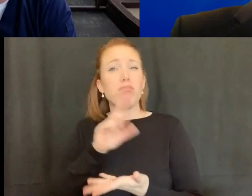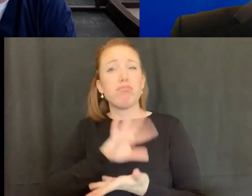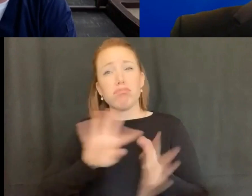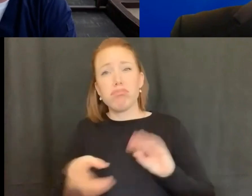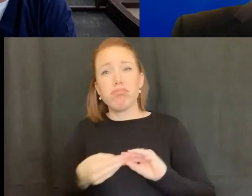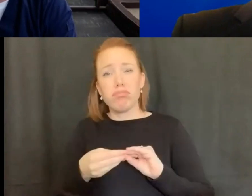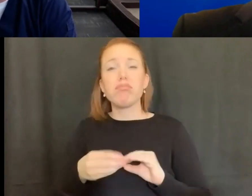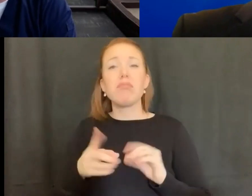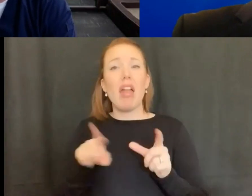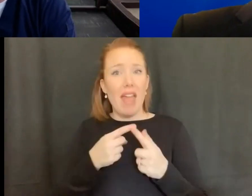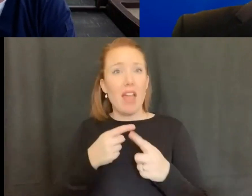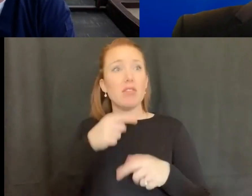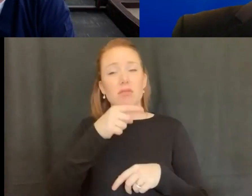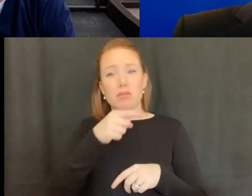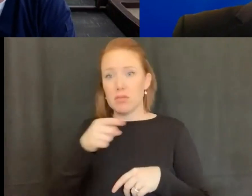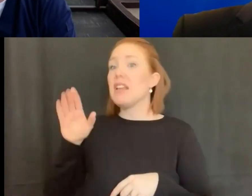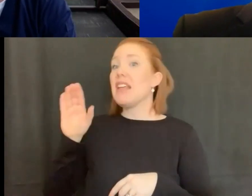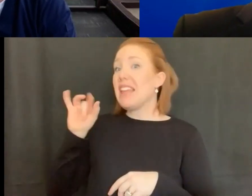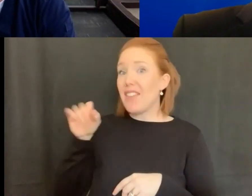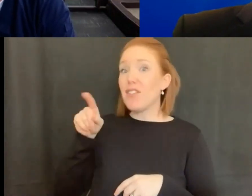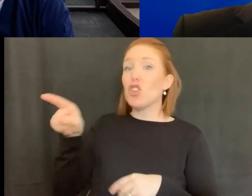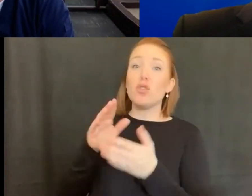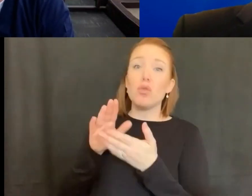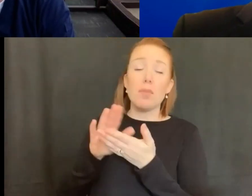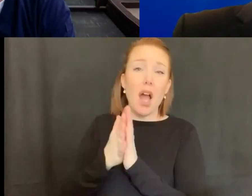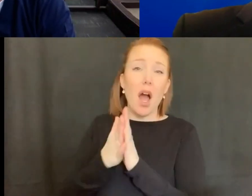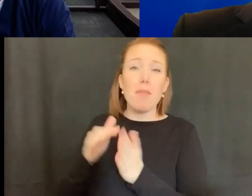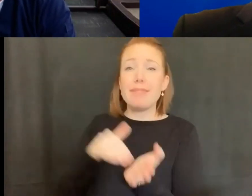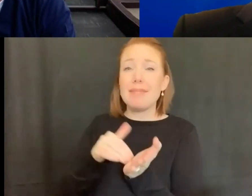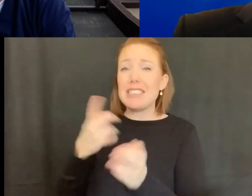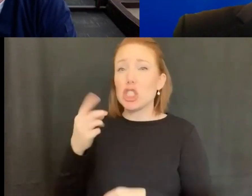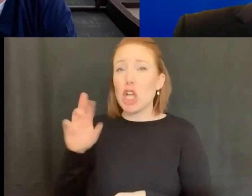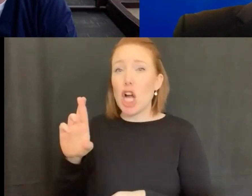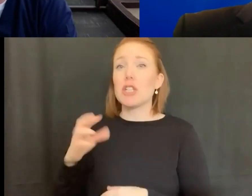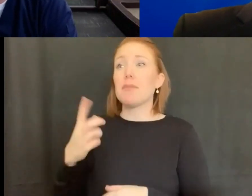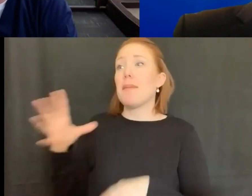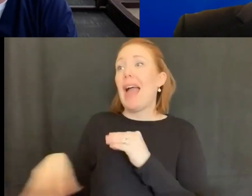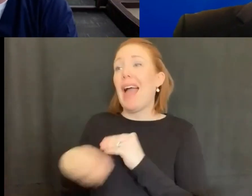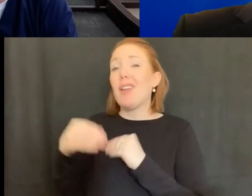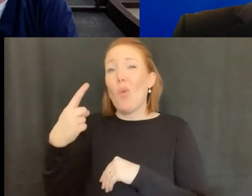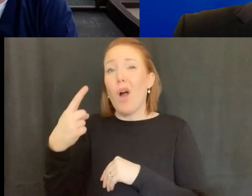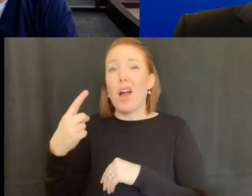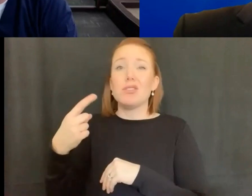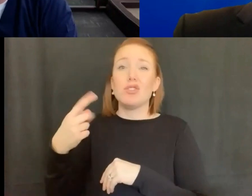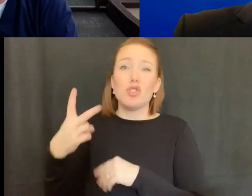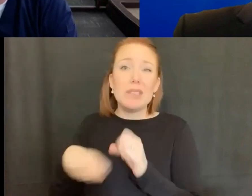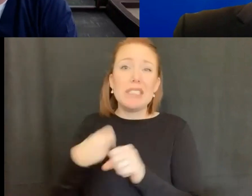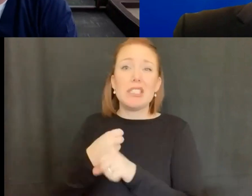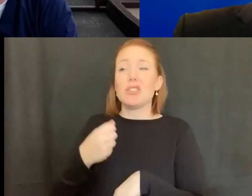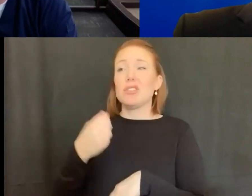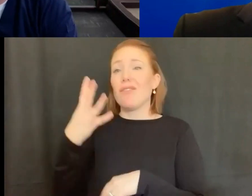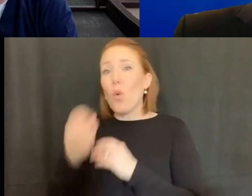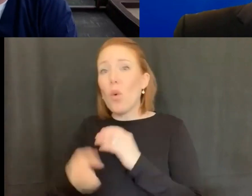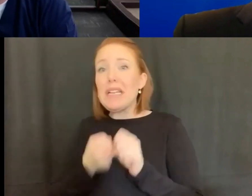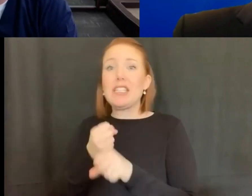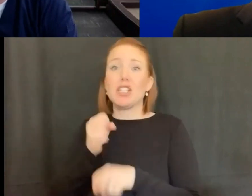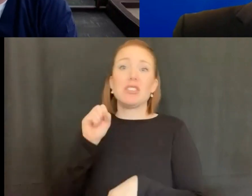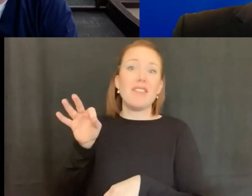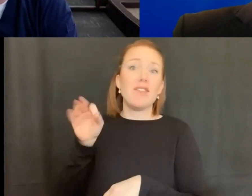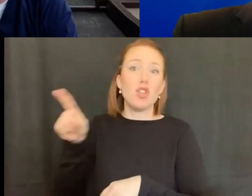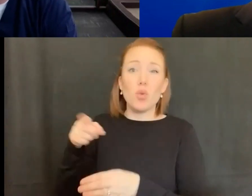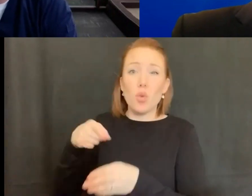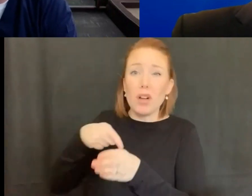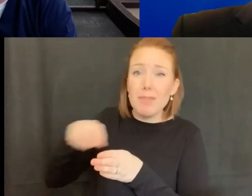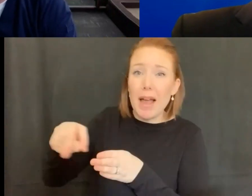till you're out there. And then if you do a residency, that might be a year or 2 or 4, depending on, if you're doing a specialty, like the oral